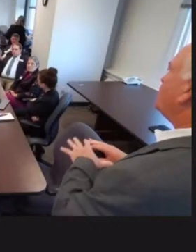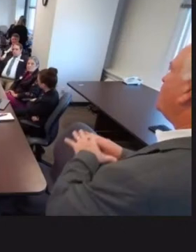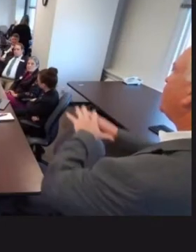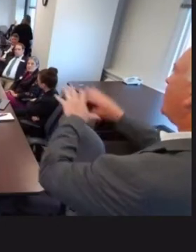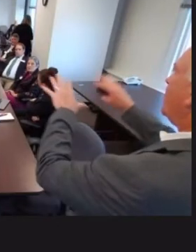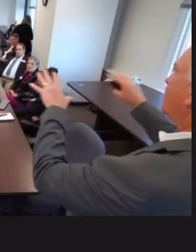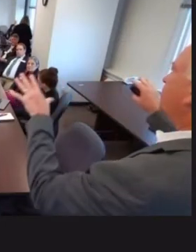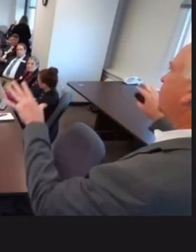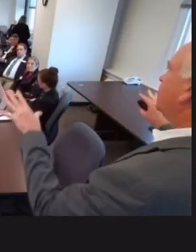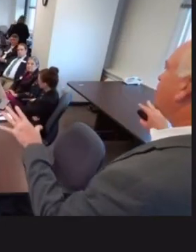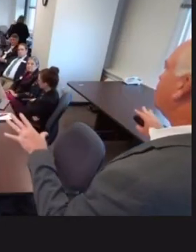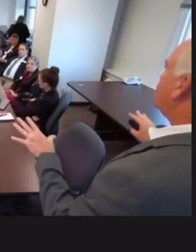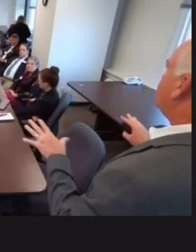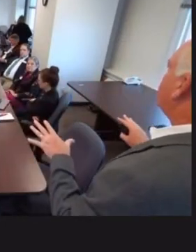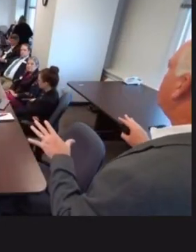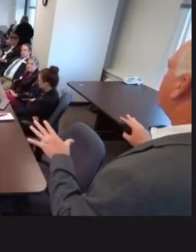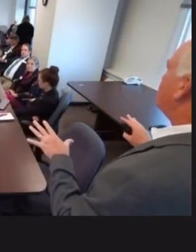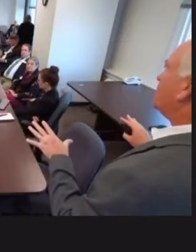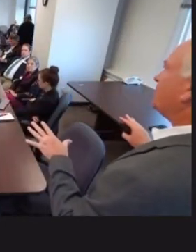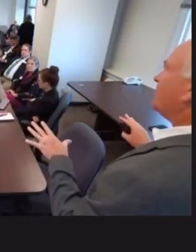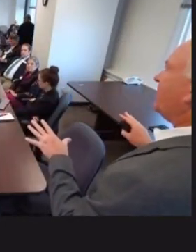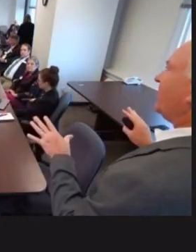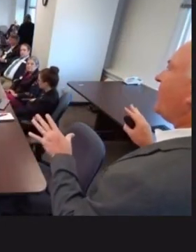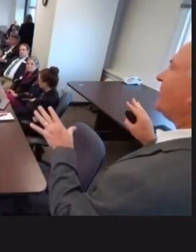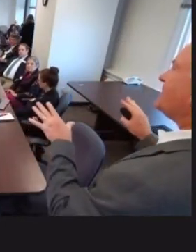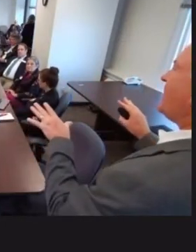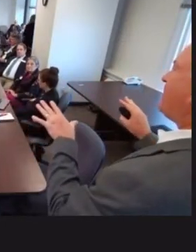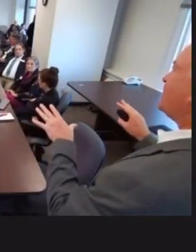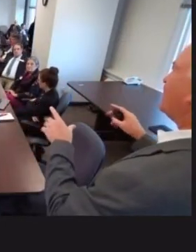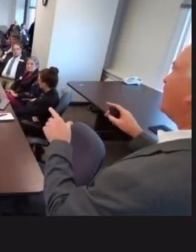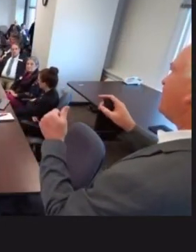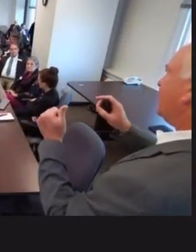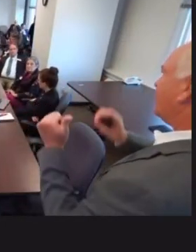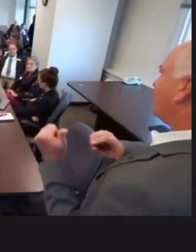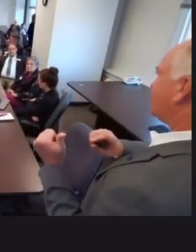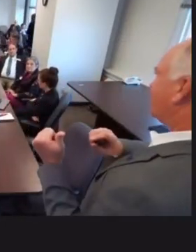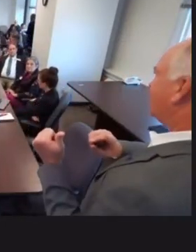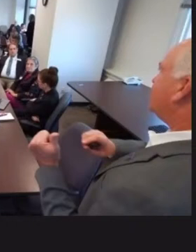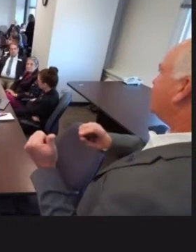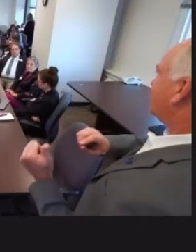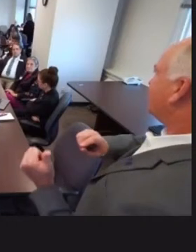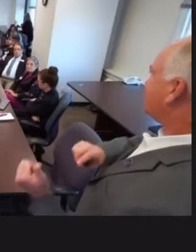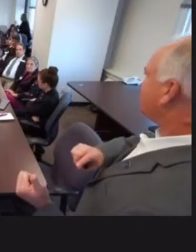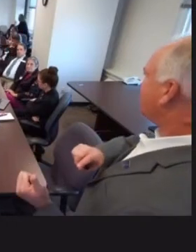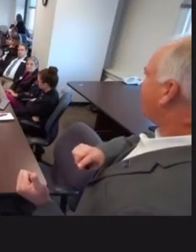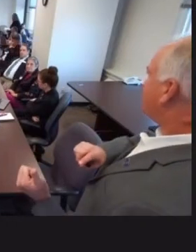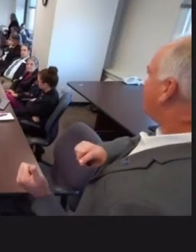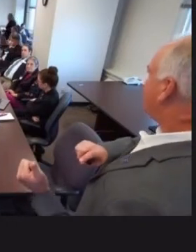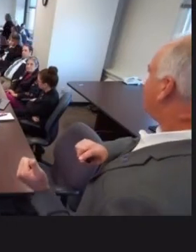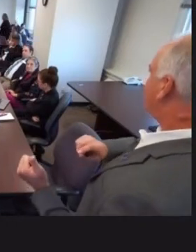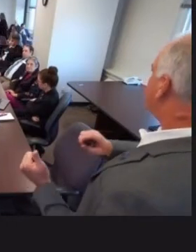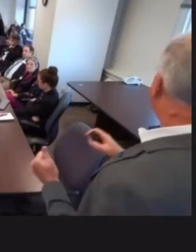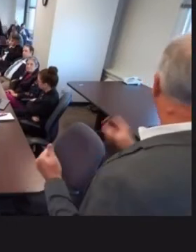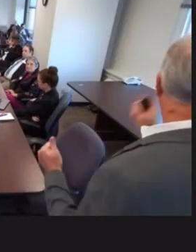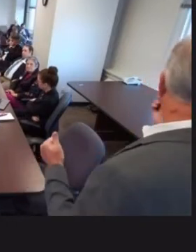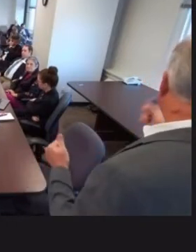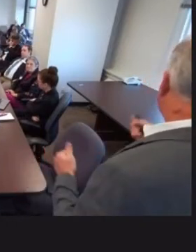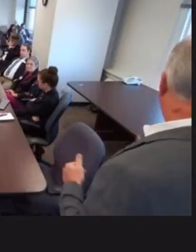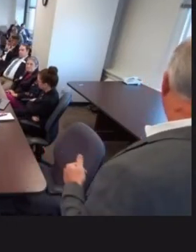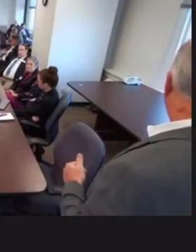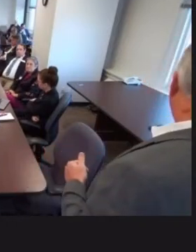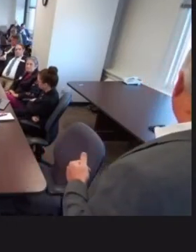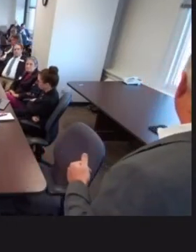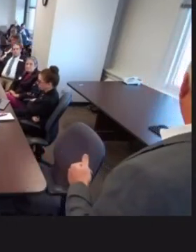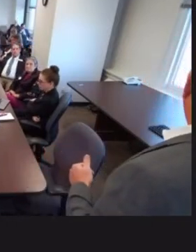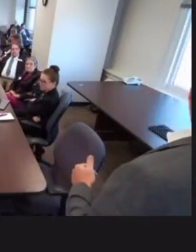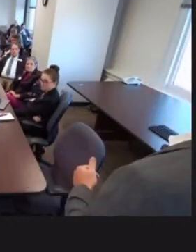so I would put you guys all in the gifted group because you're hitting all these topics that we're going to be addressing And discussing as we move forward it's up